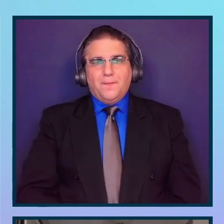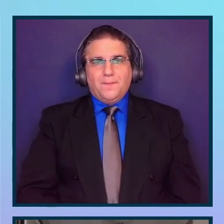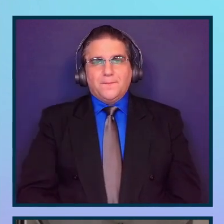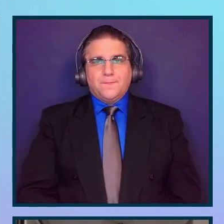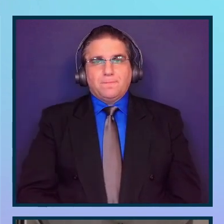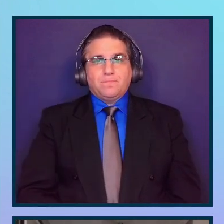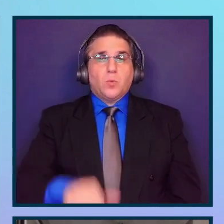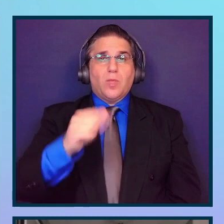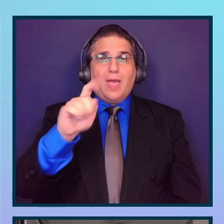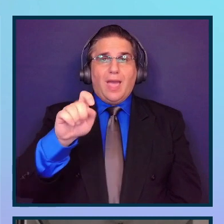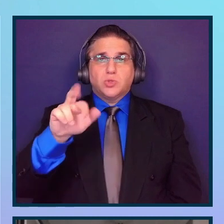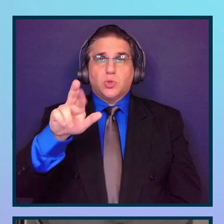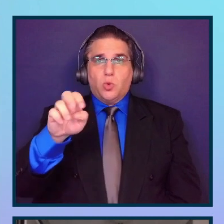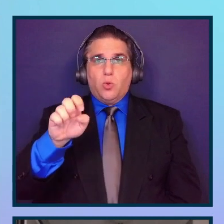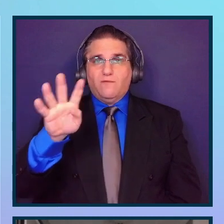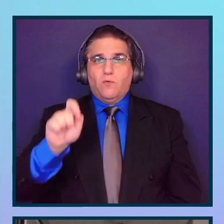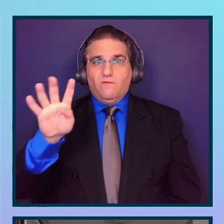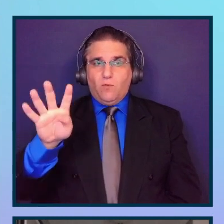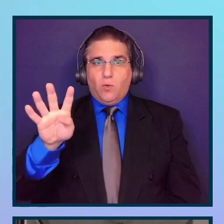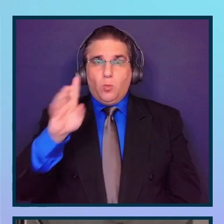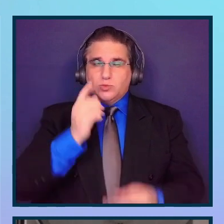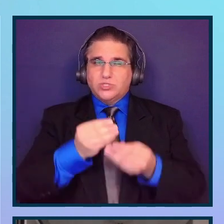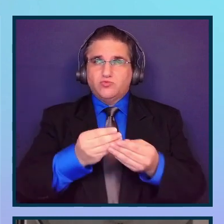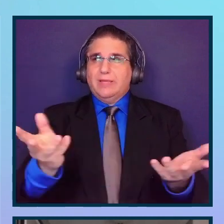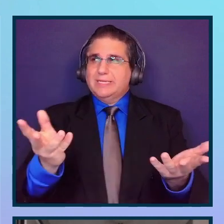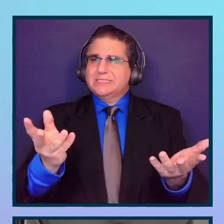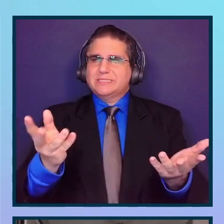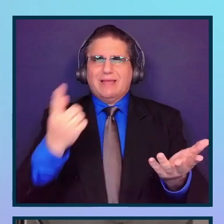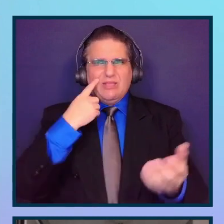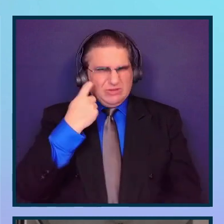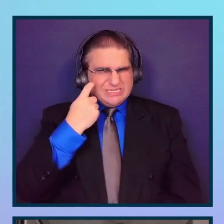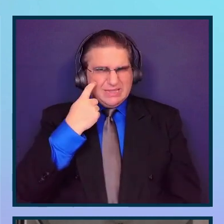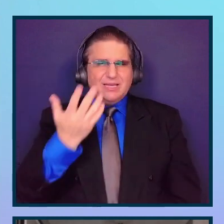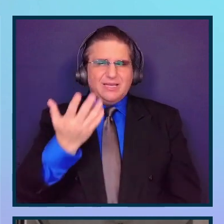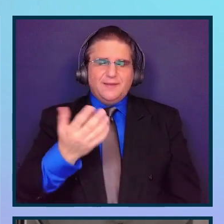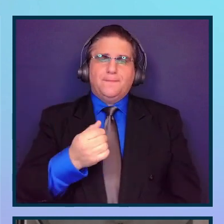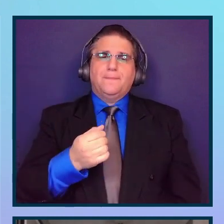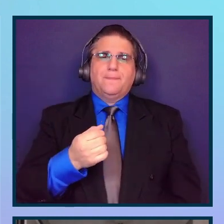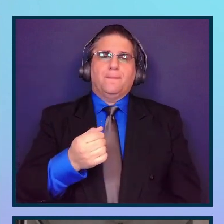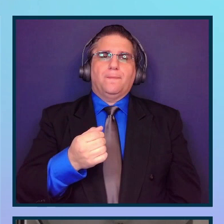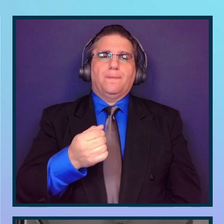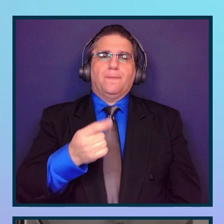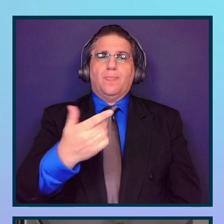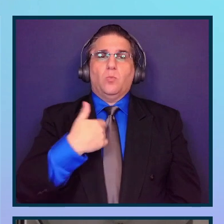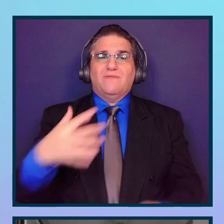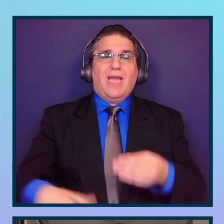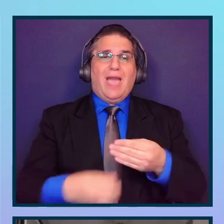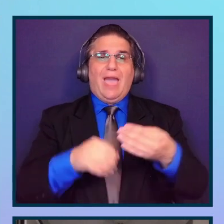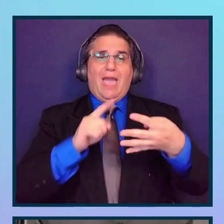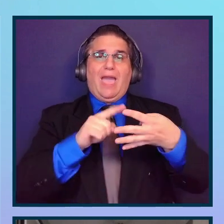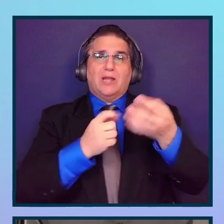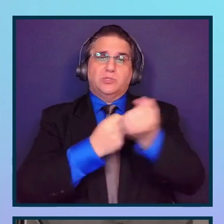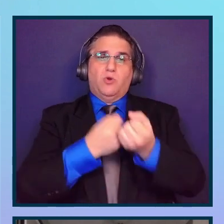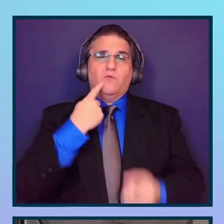So in Axe-Core 4.4, which was released, I think recently, we have added support for the